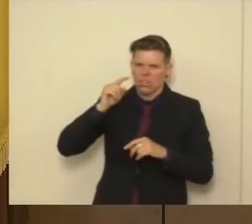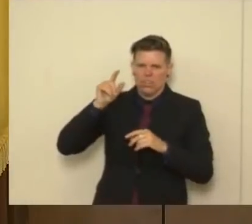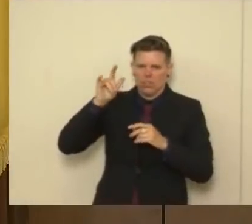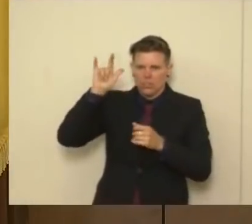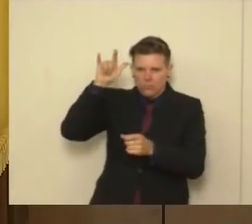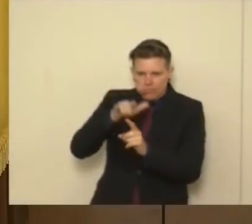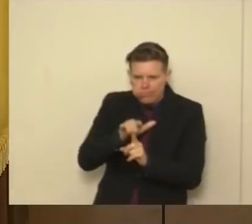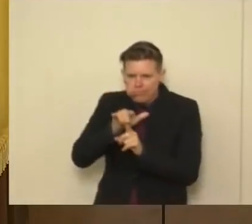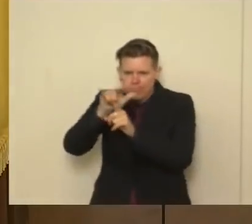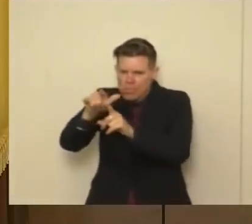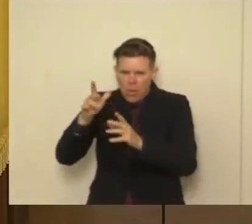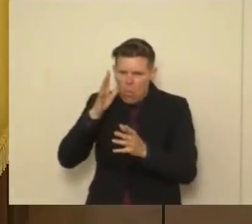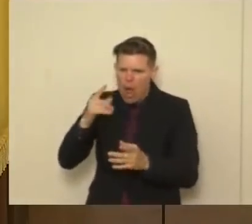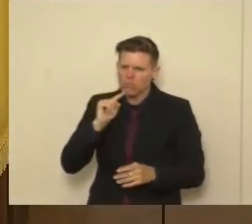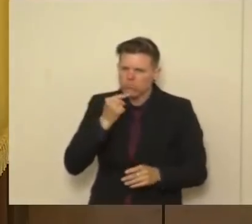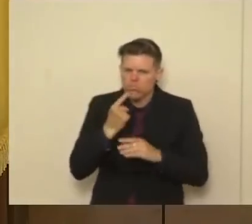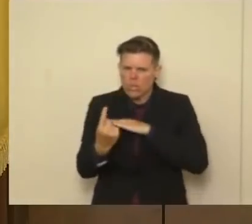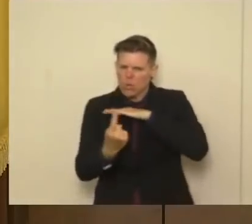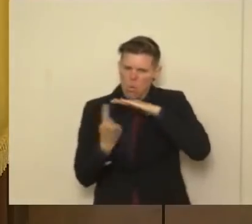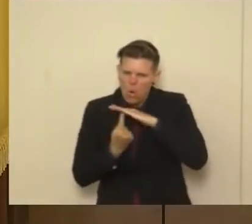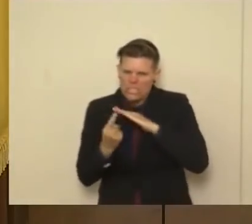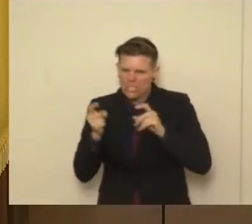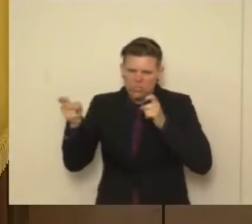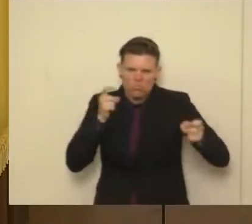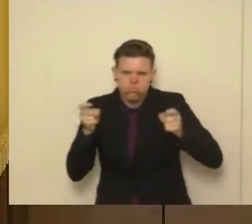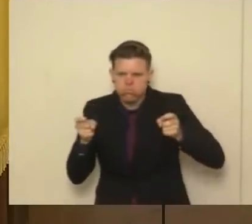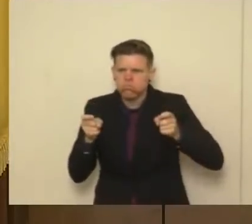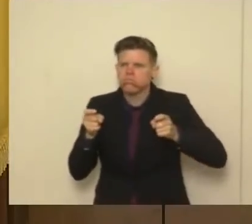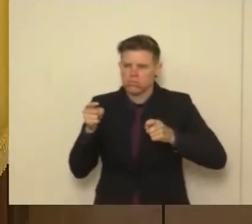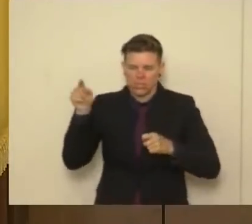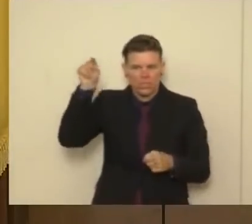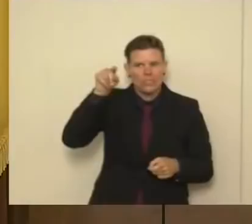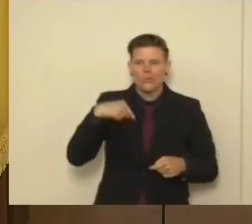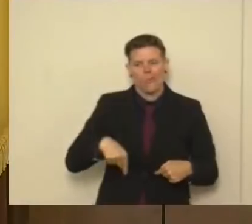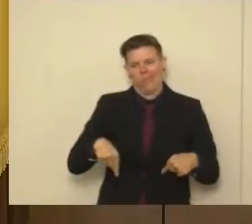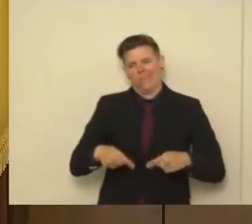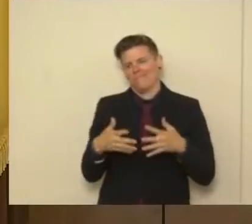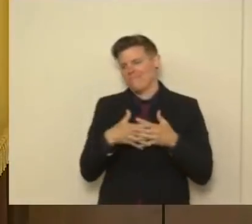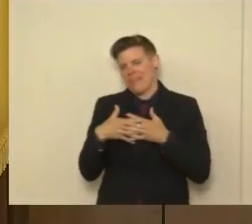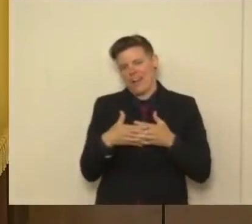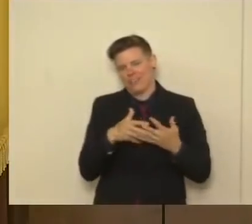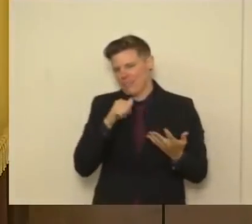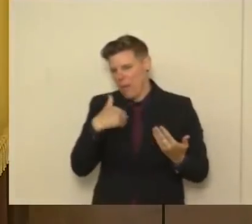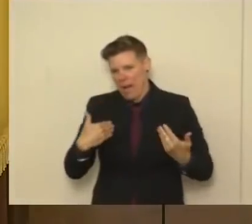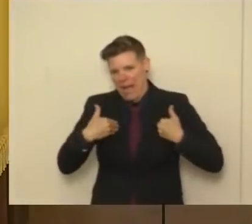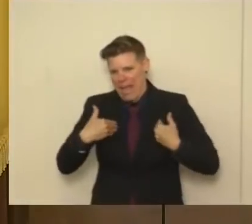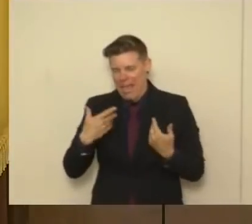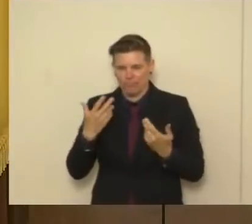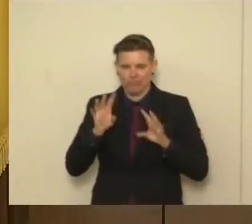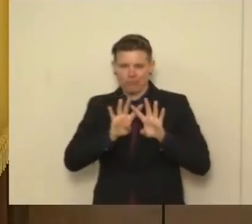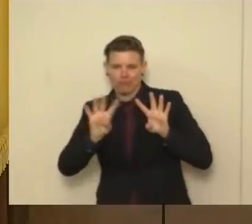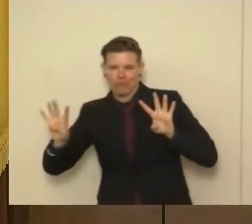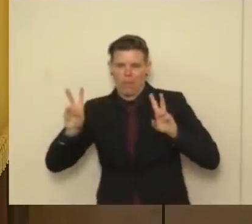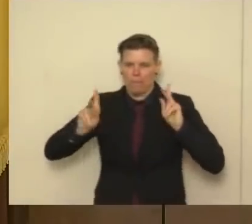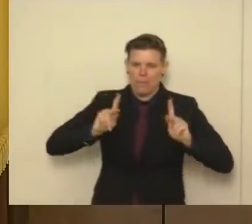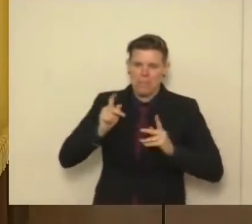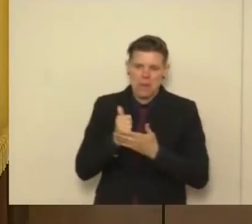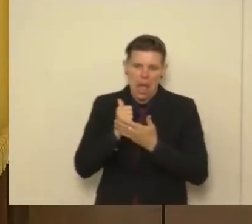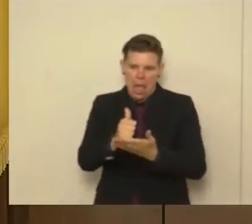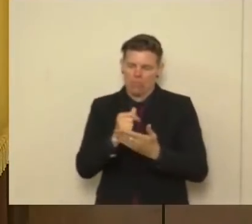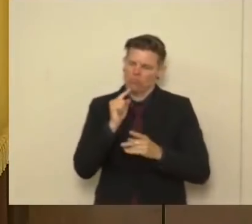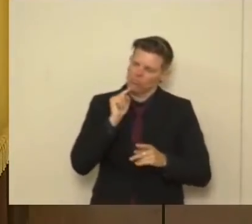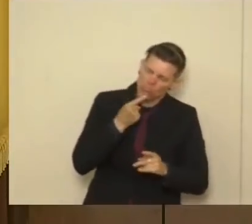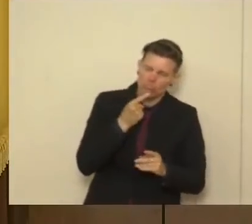of reasons, not the least of which we don't even have the manpower to do it. But I will say that there is